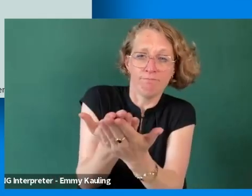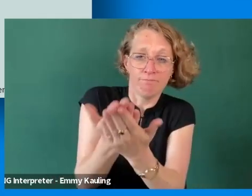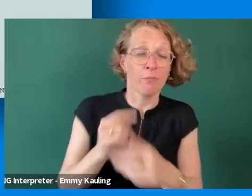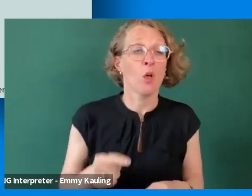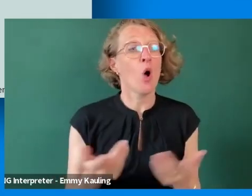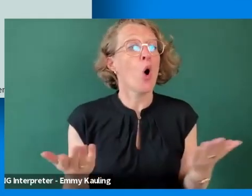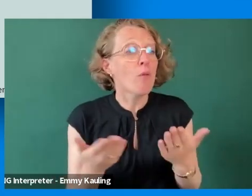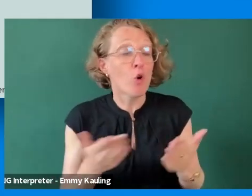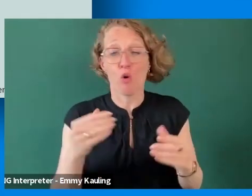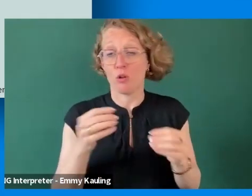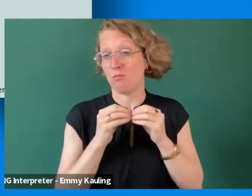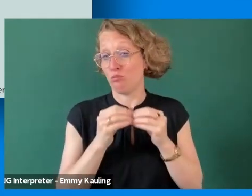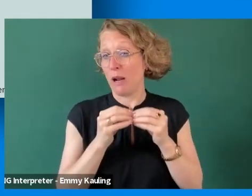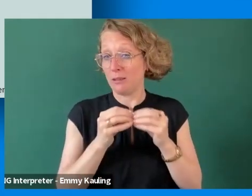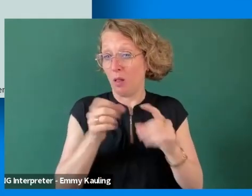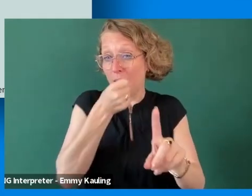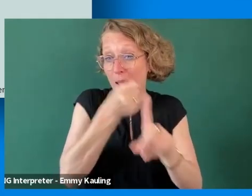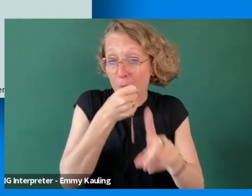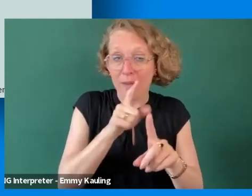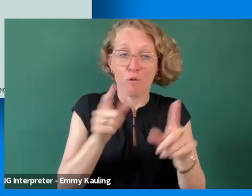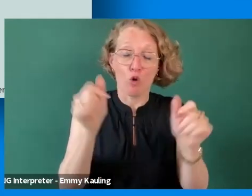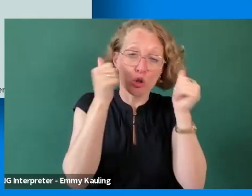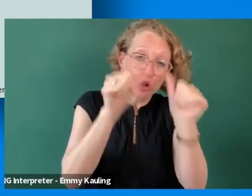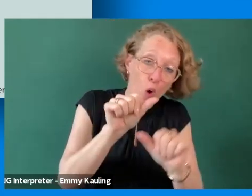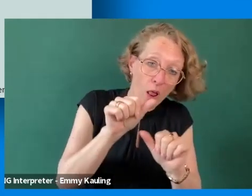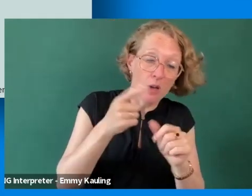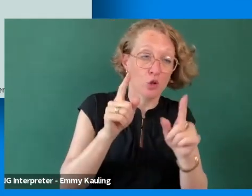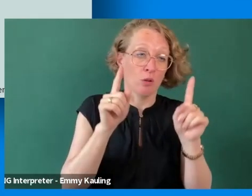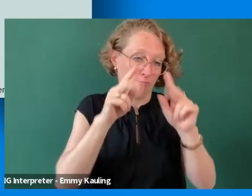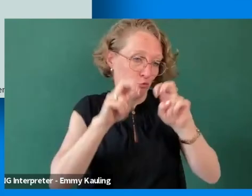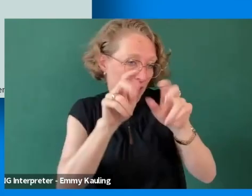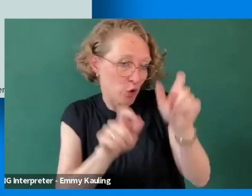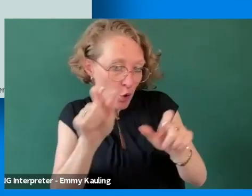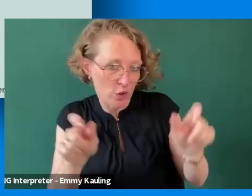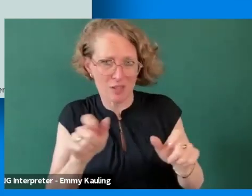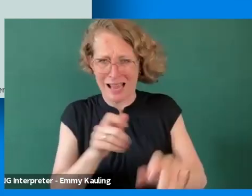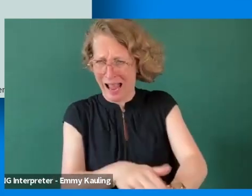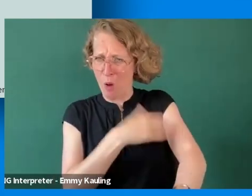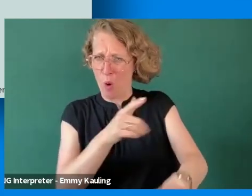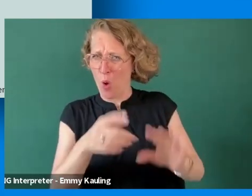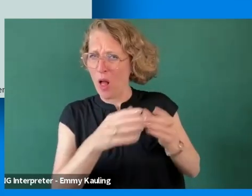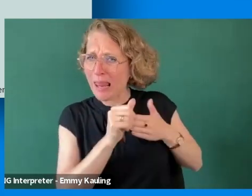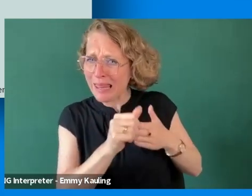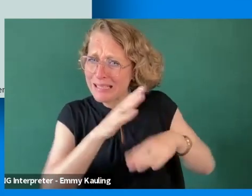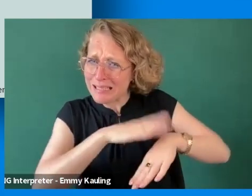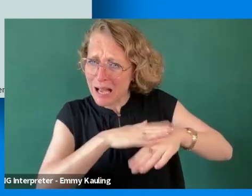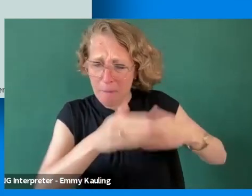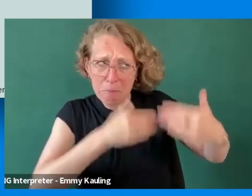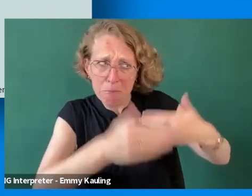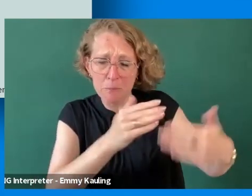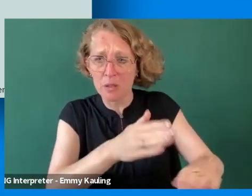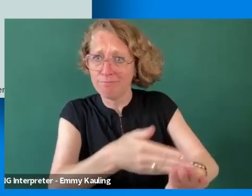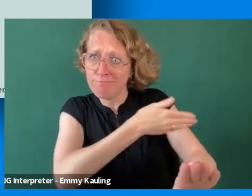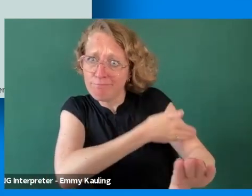that impact on individual scholars or researchers as they try to do that, which be how long the lead time is and how that